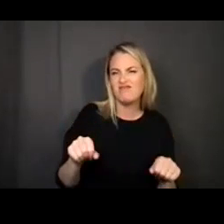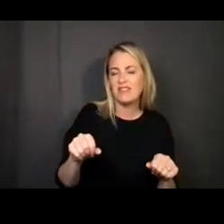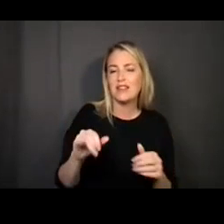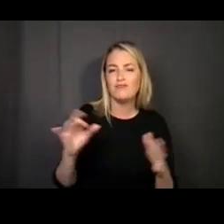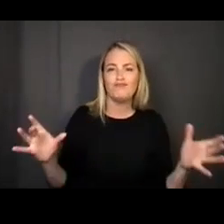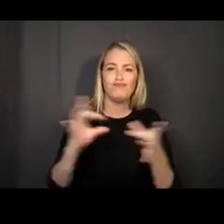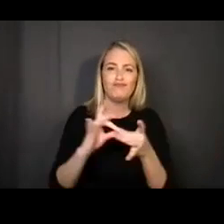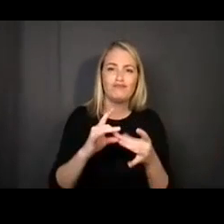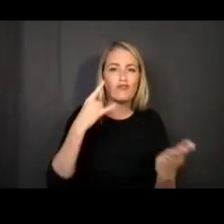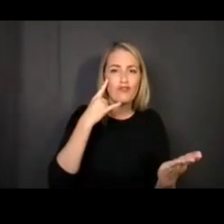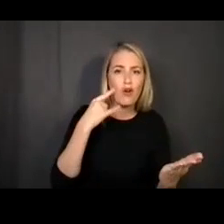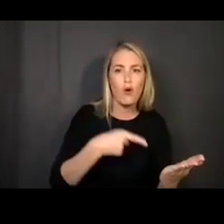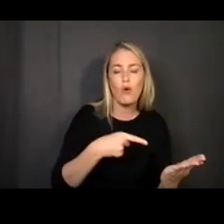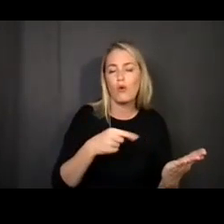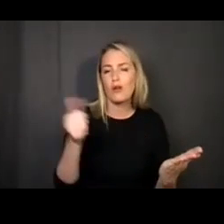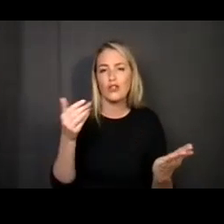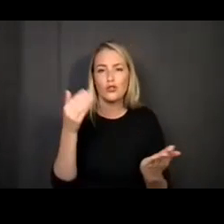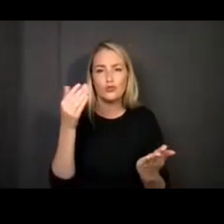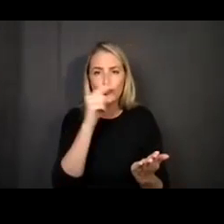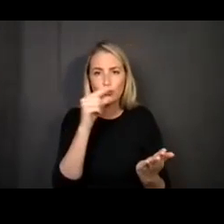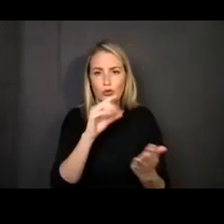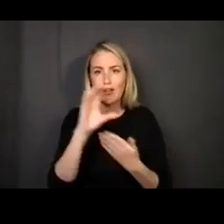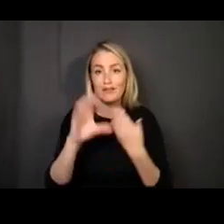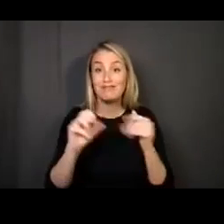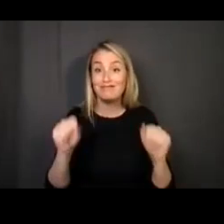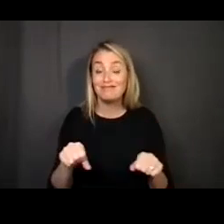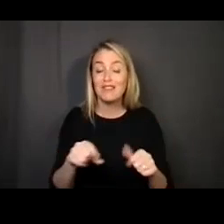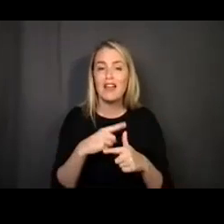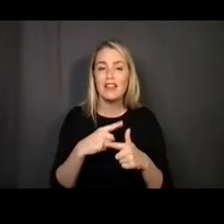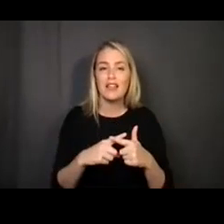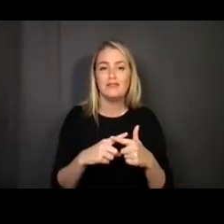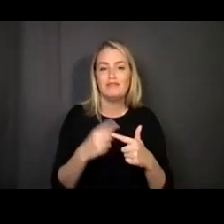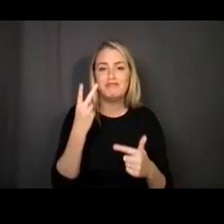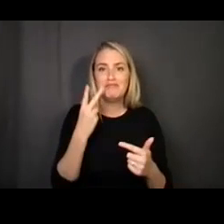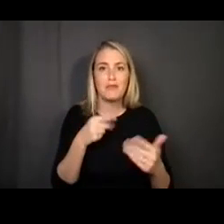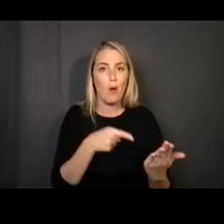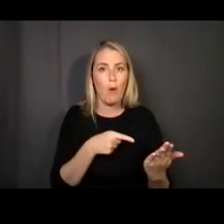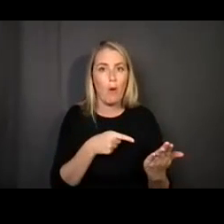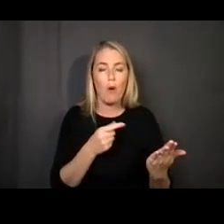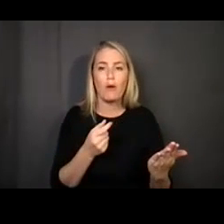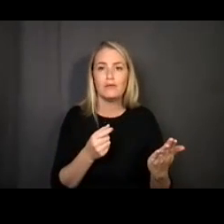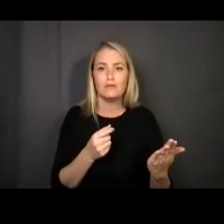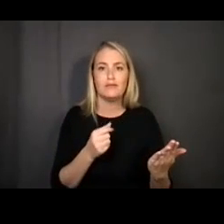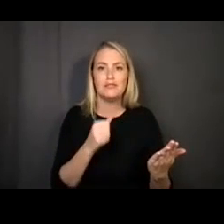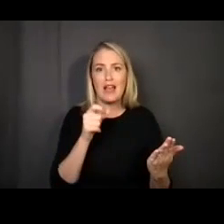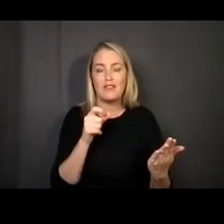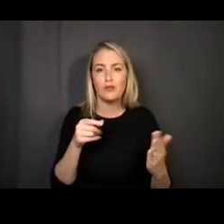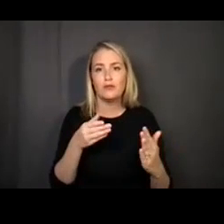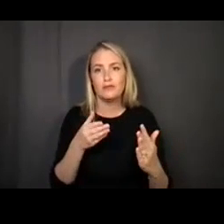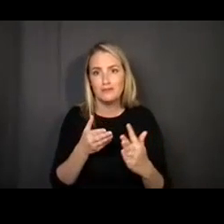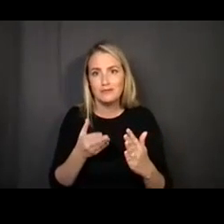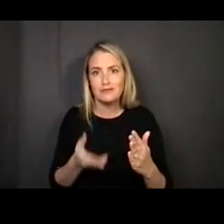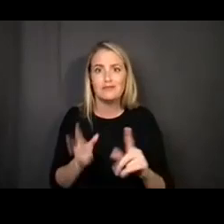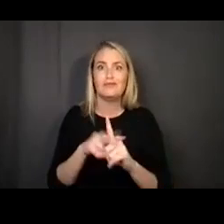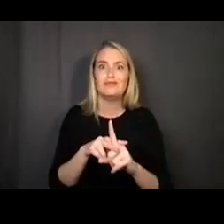your phone or your other, your Google Calendar. And that way you can see it pop up without having to go in through the app. I found